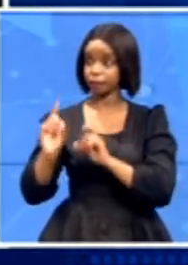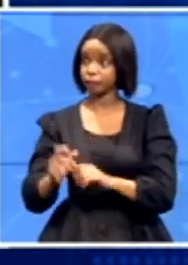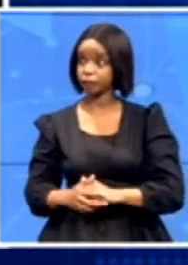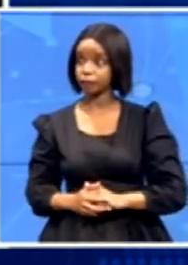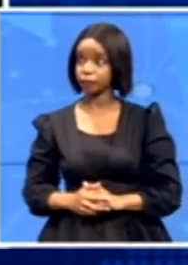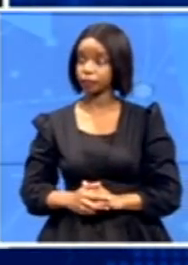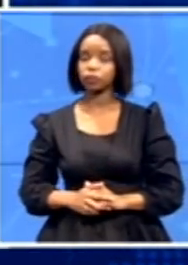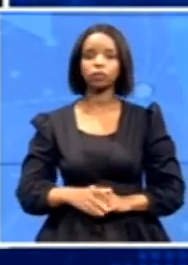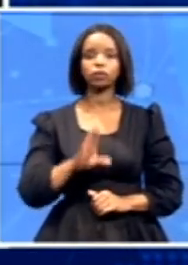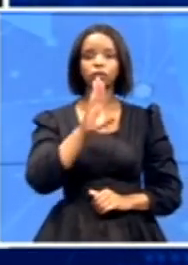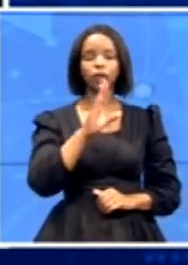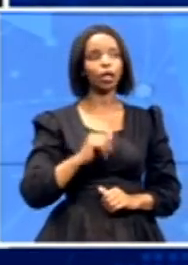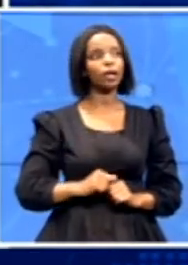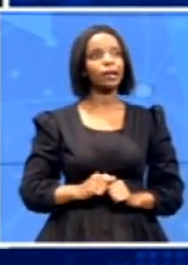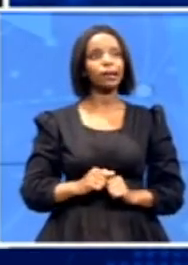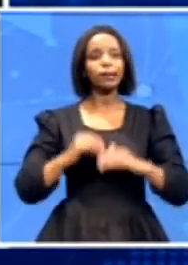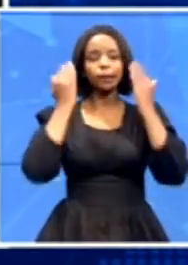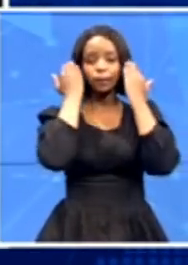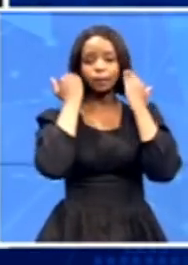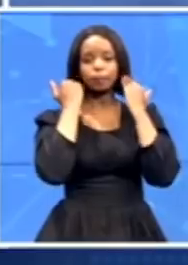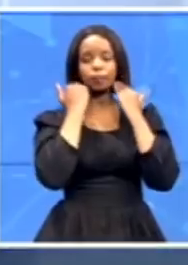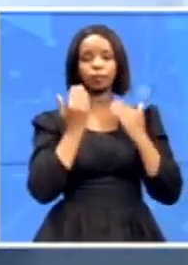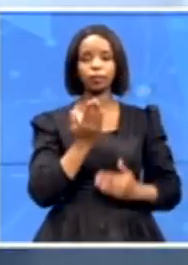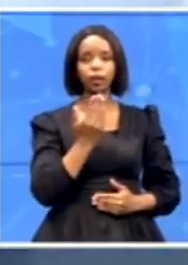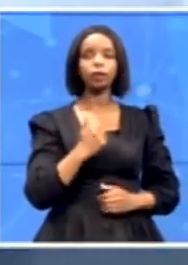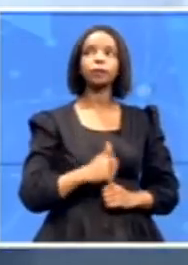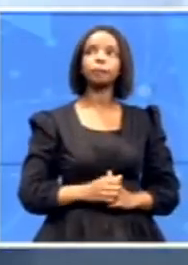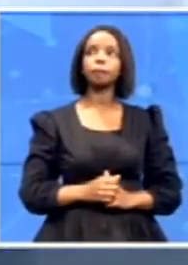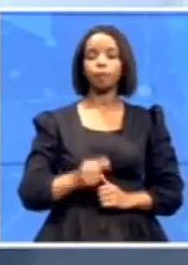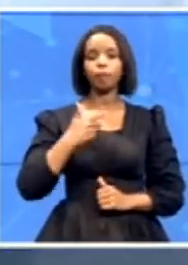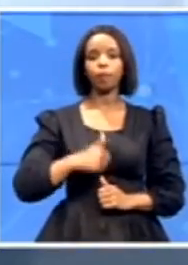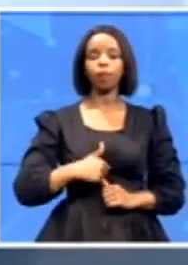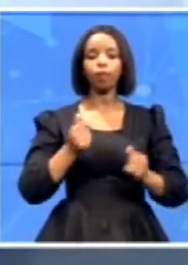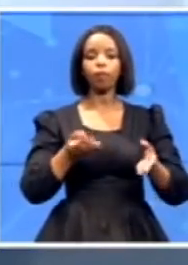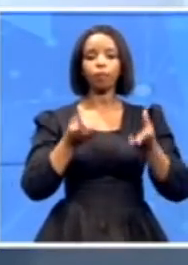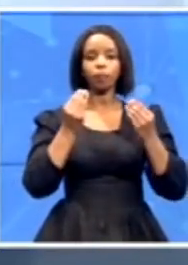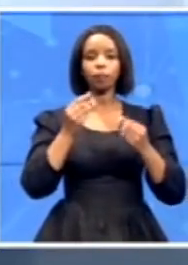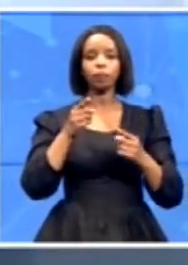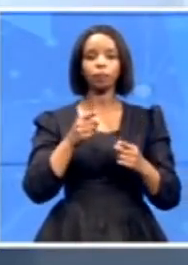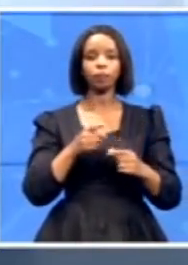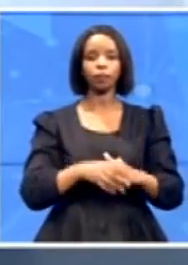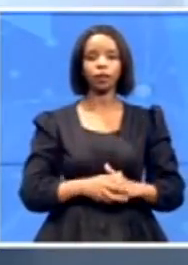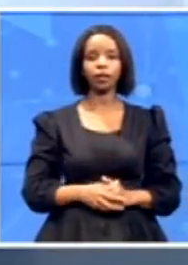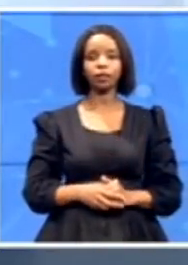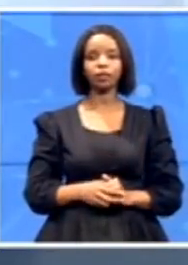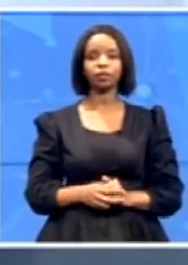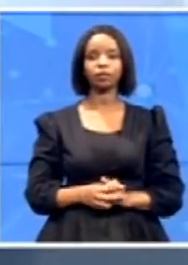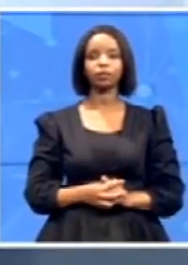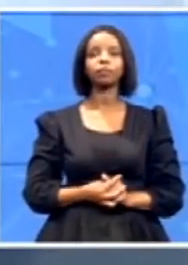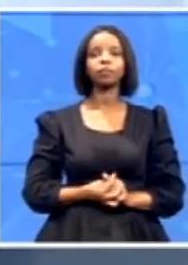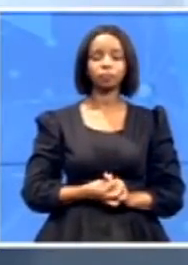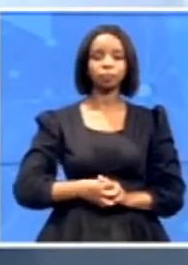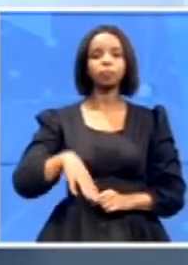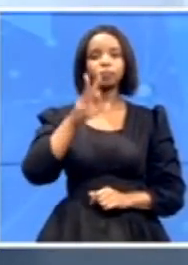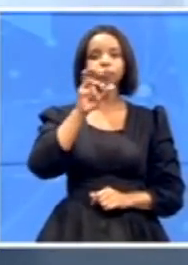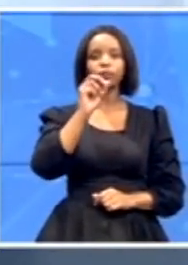I got the notice on the 12th. That was the link to All right, the testimony of former Gauteng